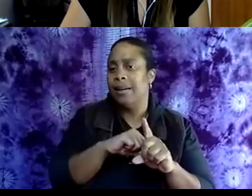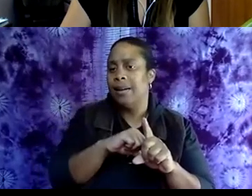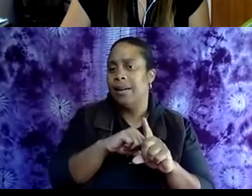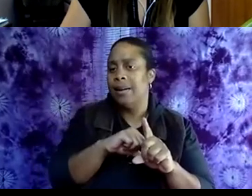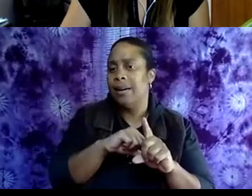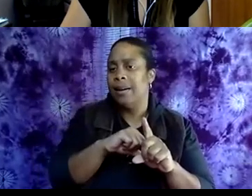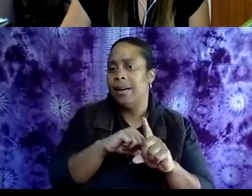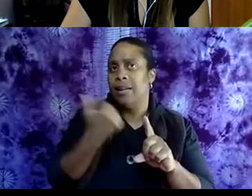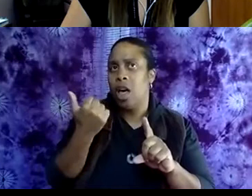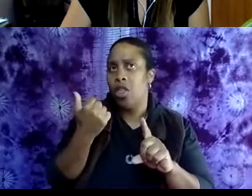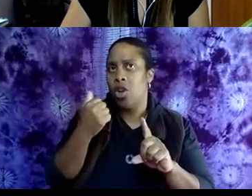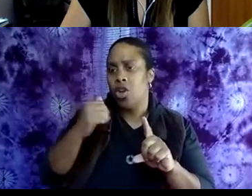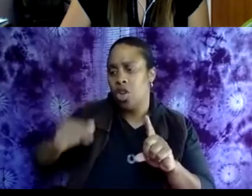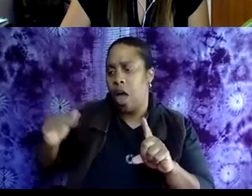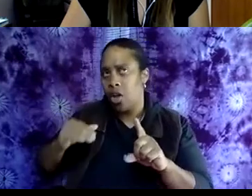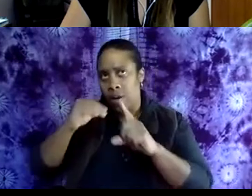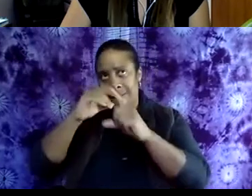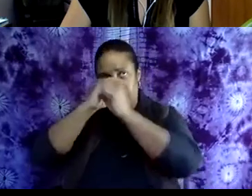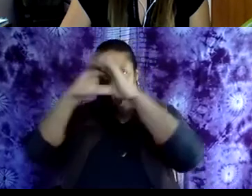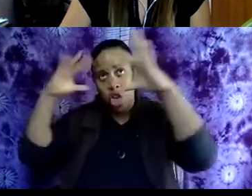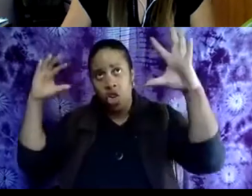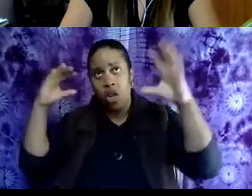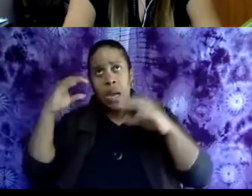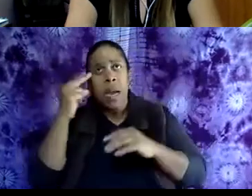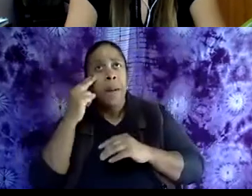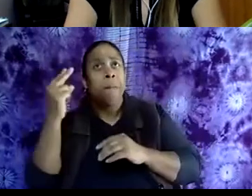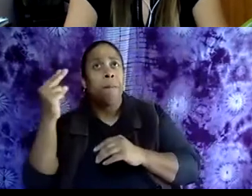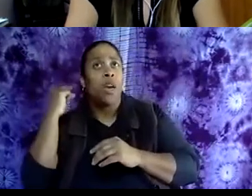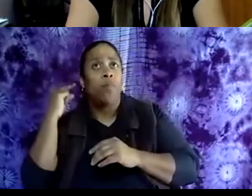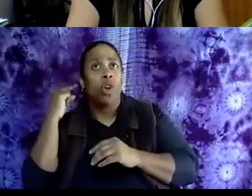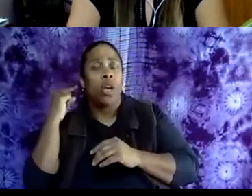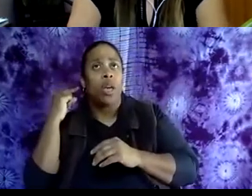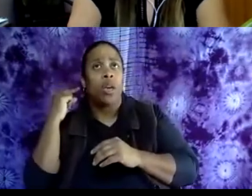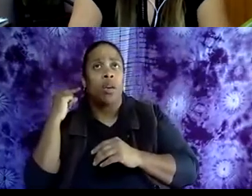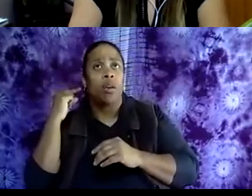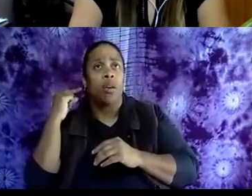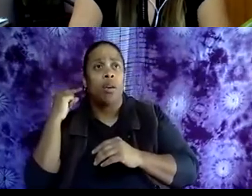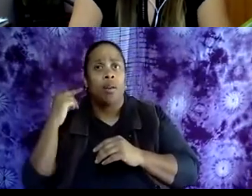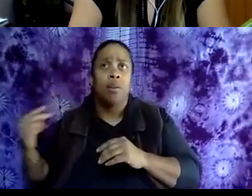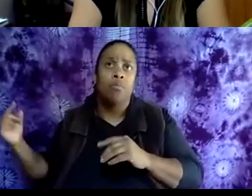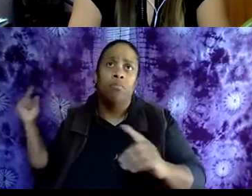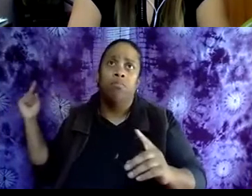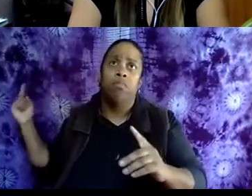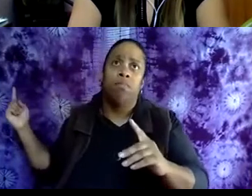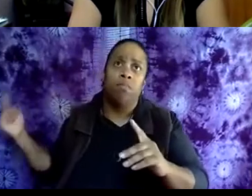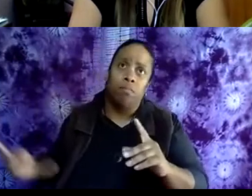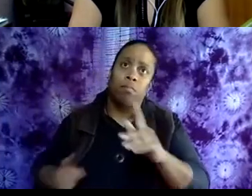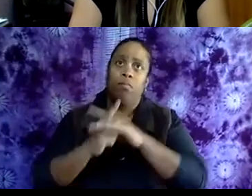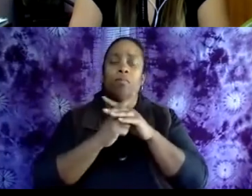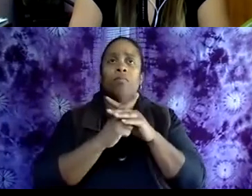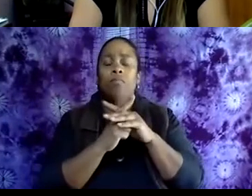childhood vision memory, I know it's a memory, it's not made up, have come back to,